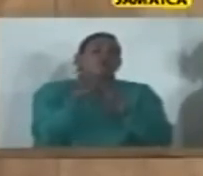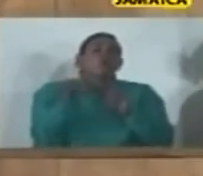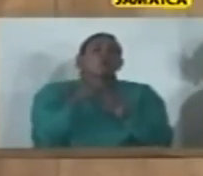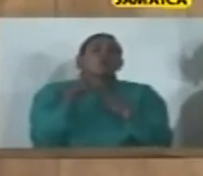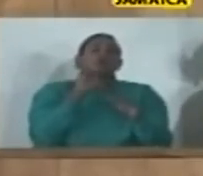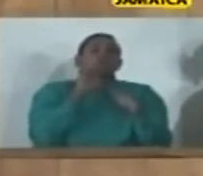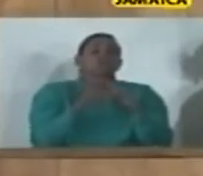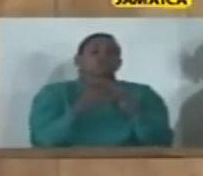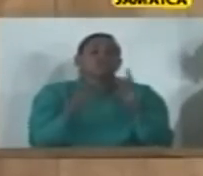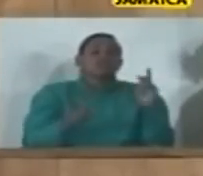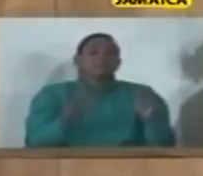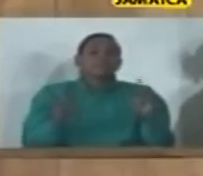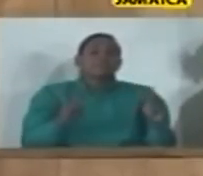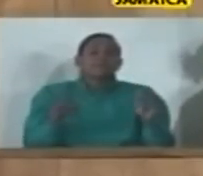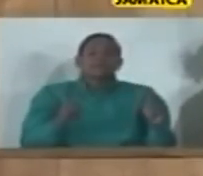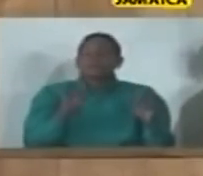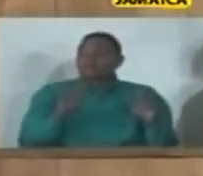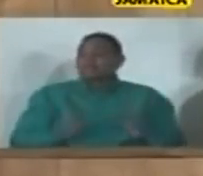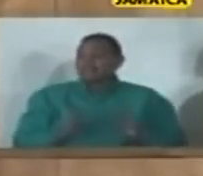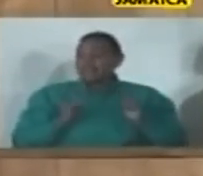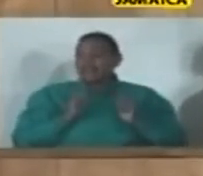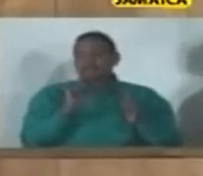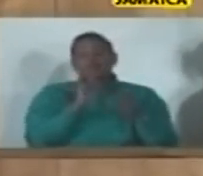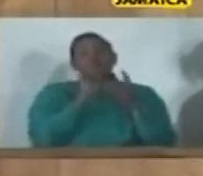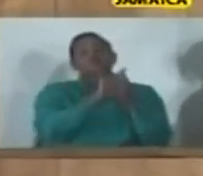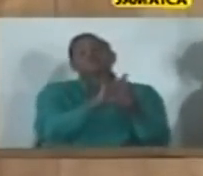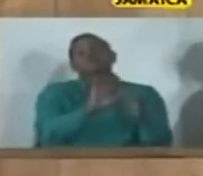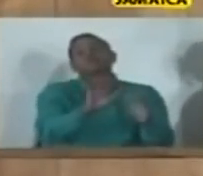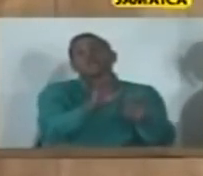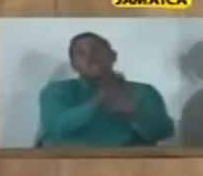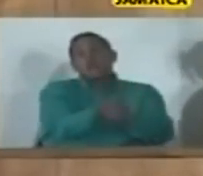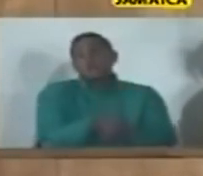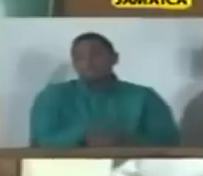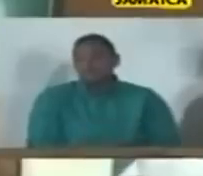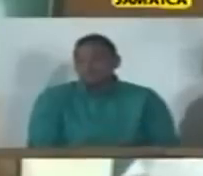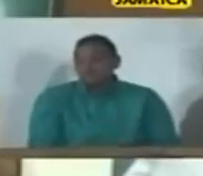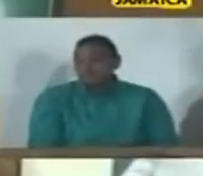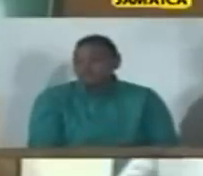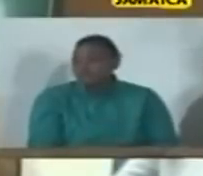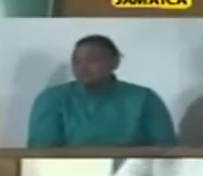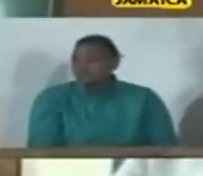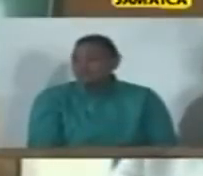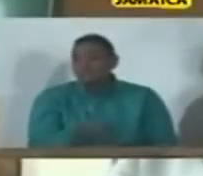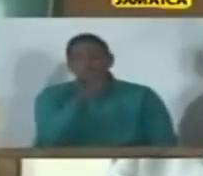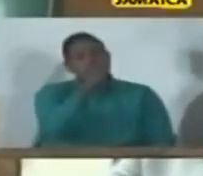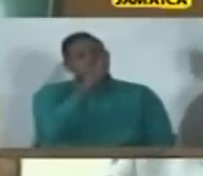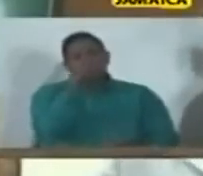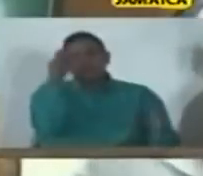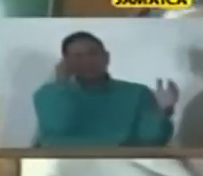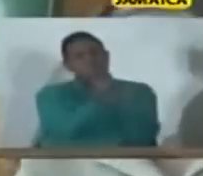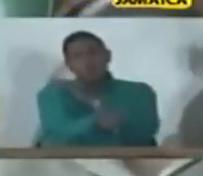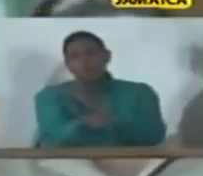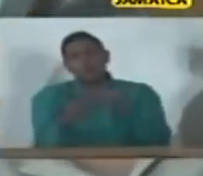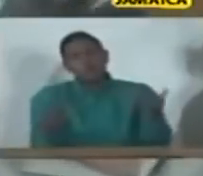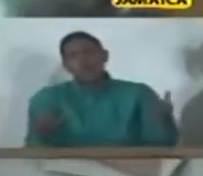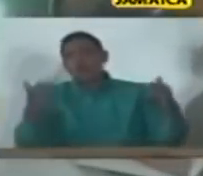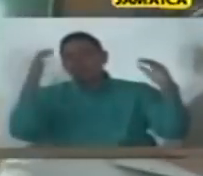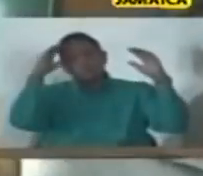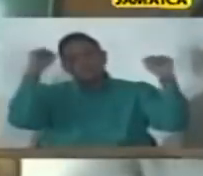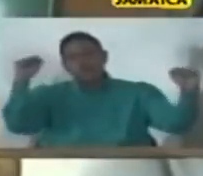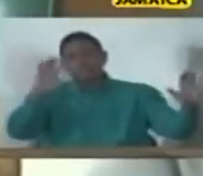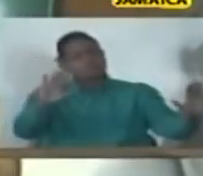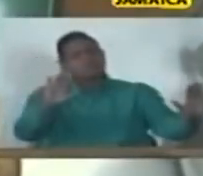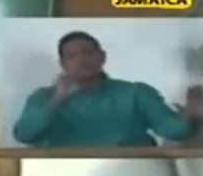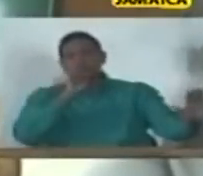Jamaican people's right. That's where she's coming from. Mr. President, what is the question? He is really out of order now, Mr. President. Mr. President, I